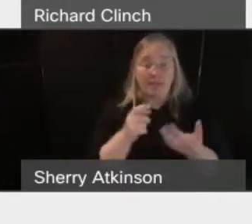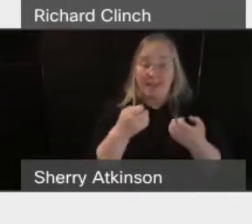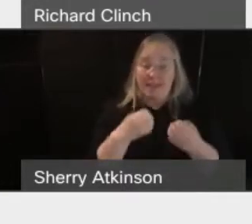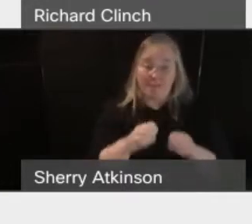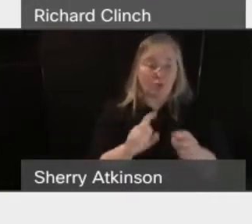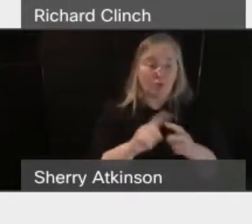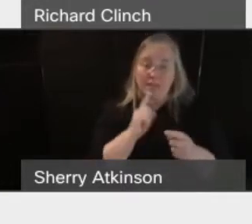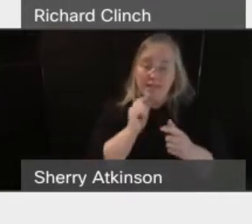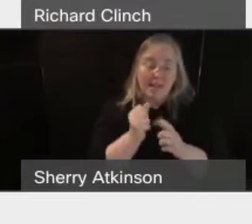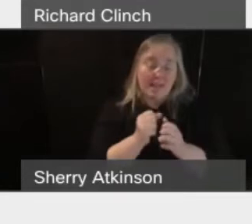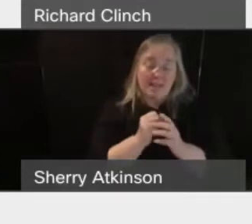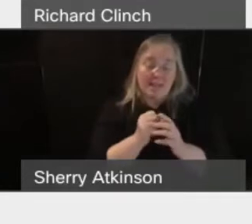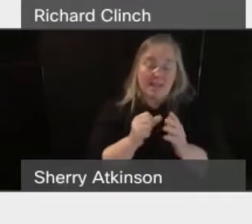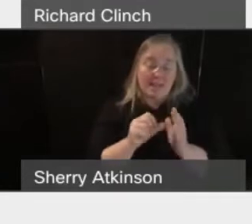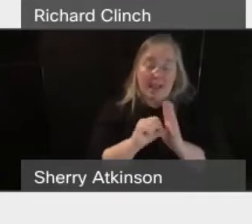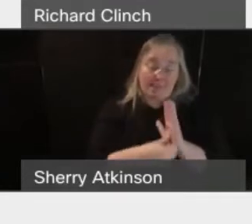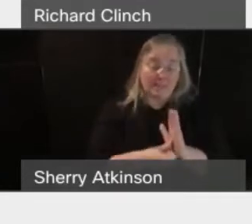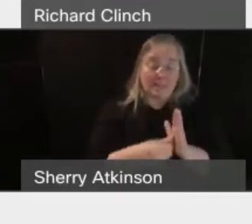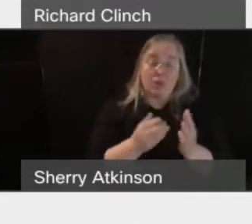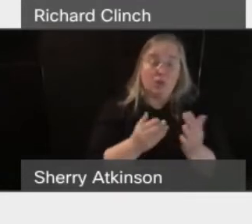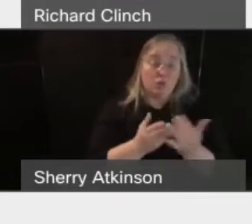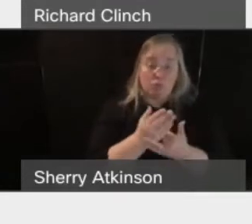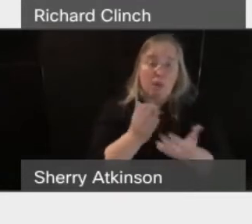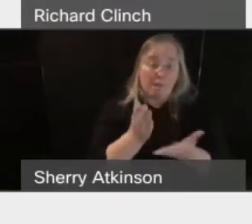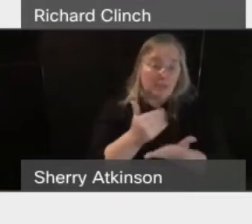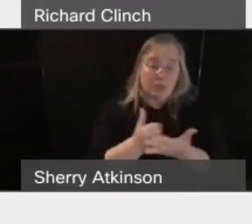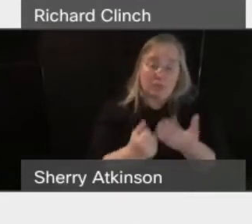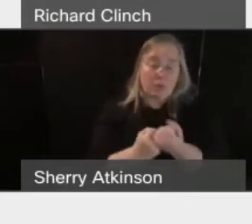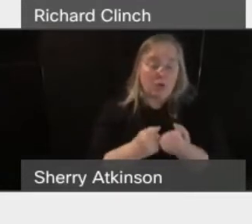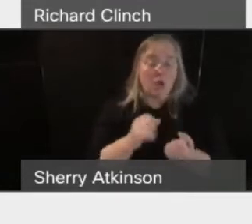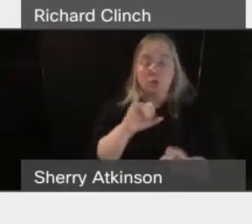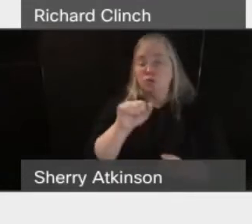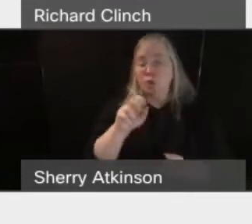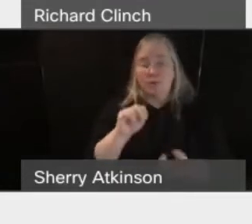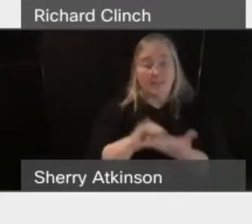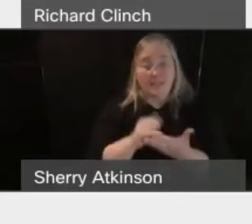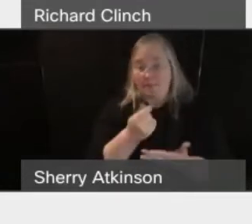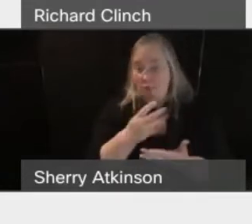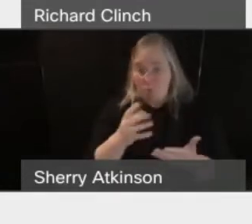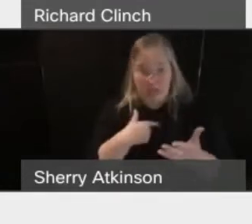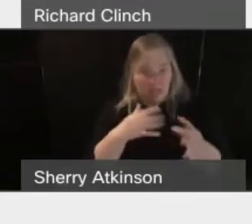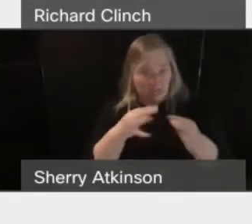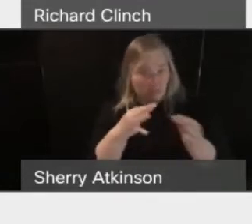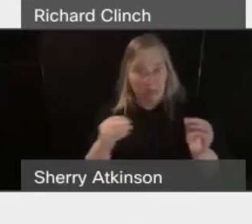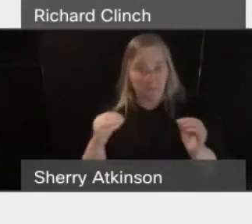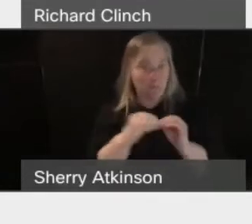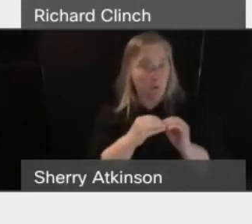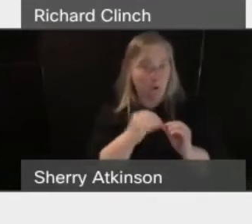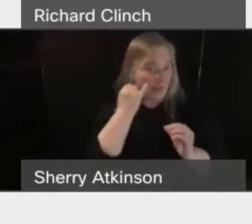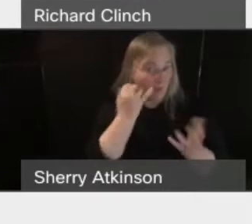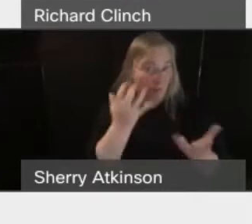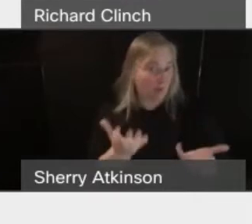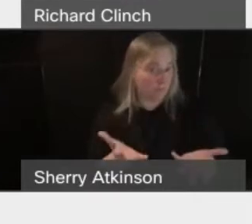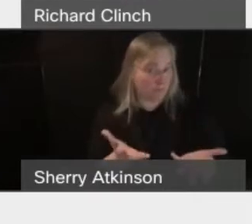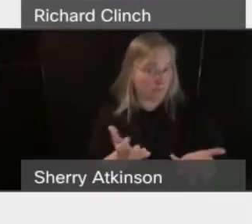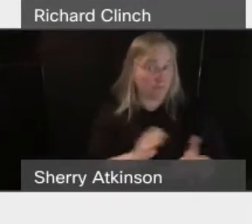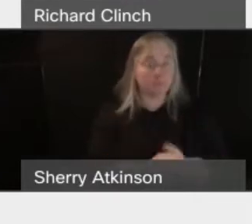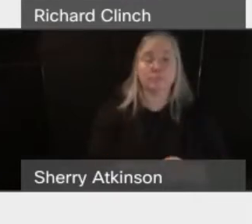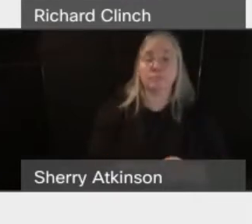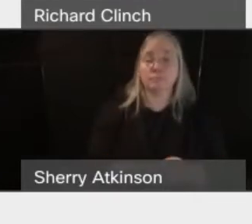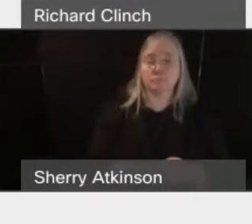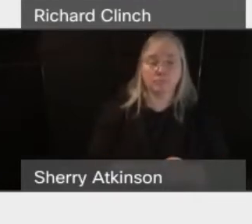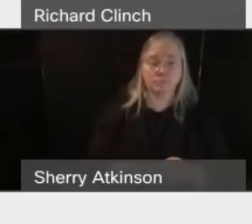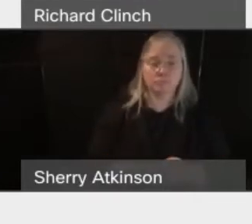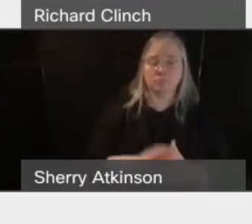is through the budgetary support. Joan, that's just a few of them. I mean, I can go much deeper if you'd like.